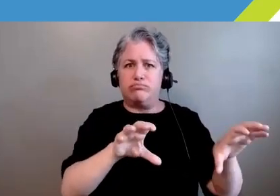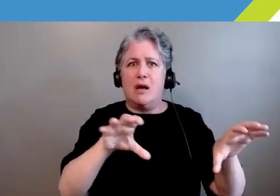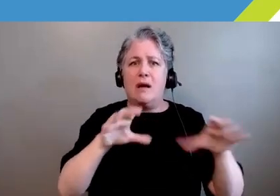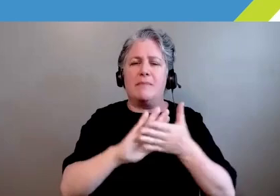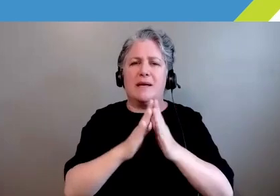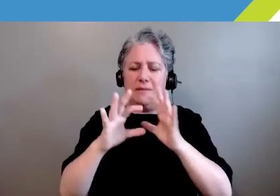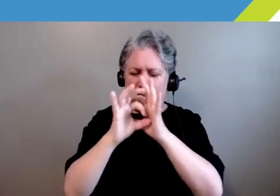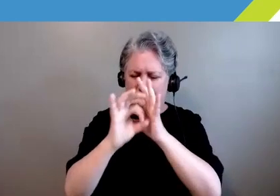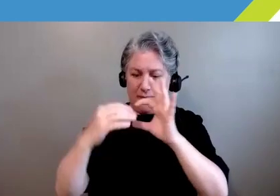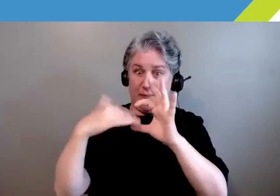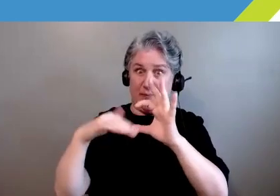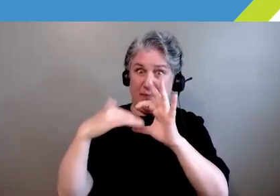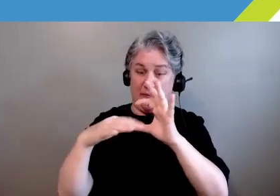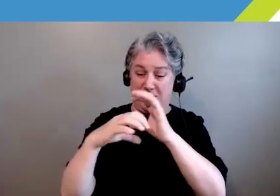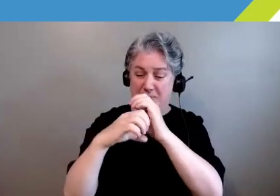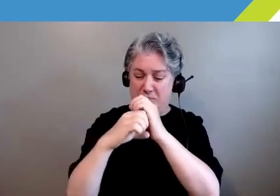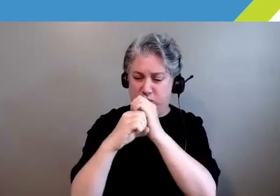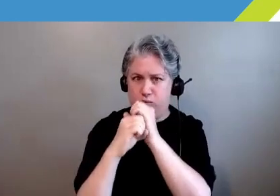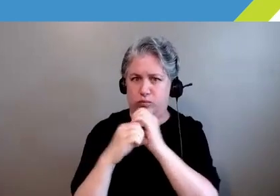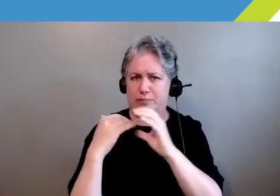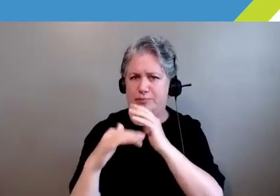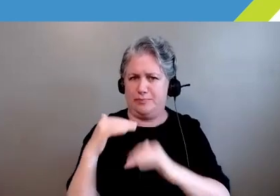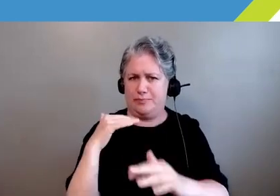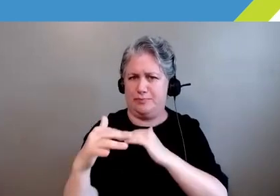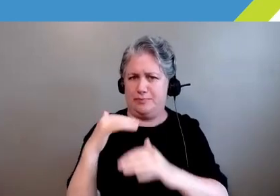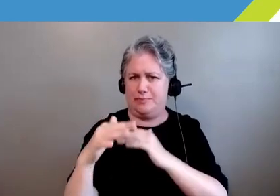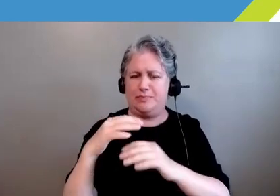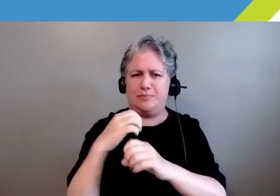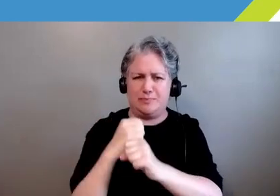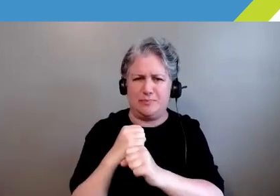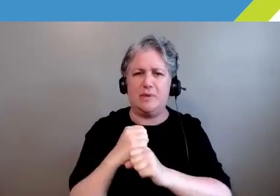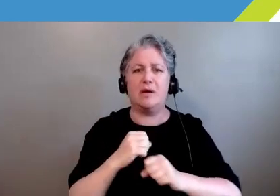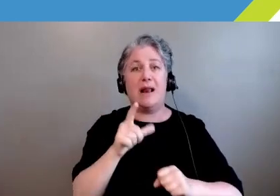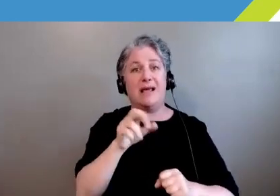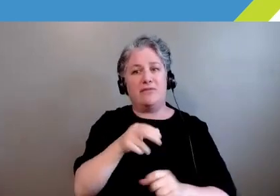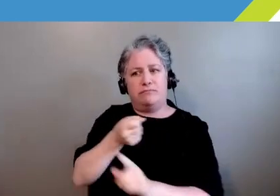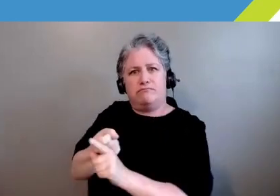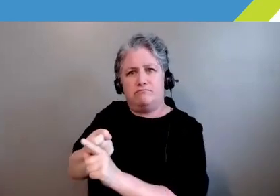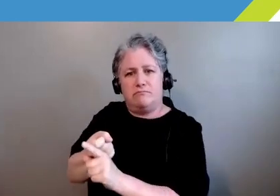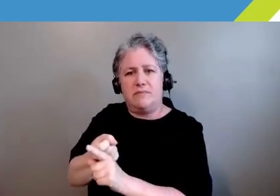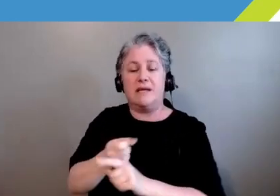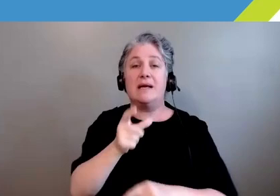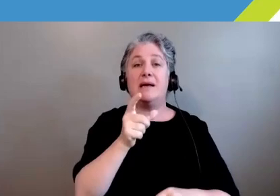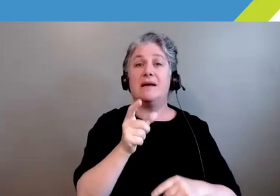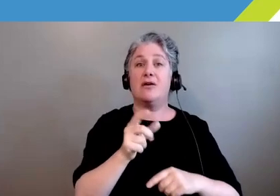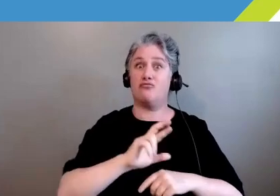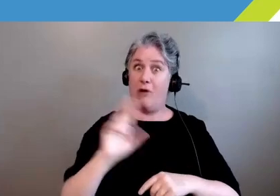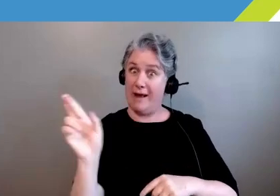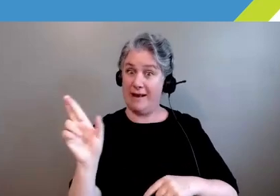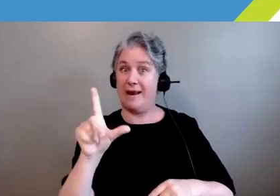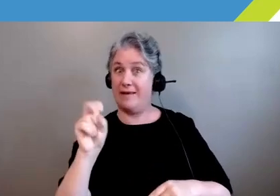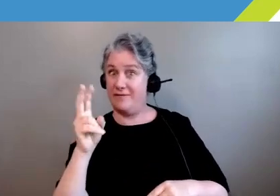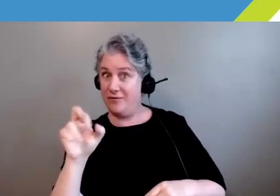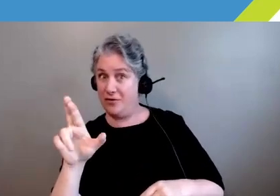to potentially inflammation in the liver itself. The liver's on the right, the spleen's on the left, okay, and